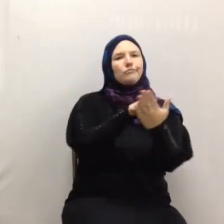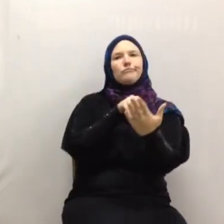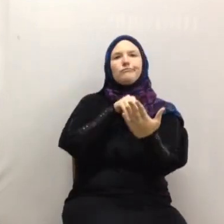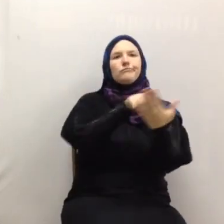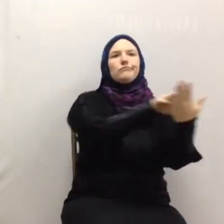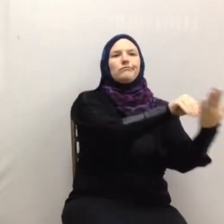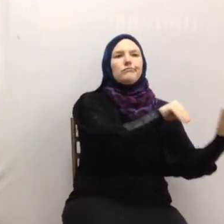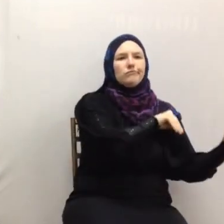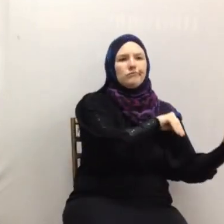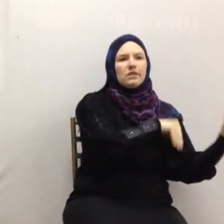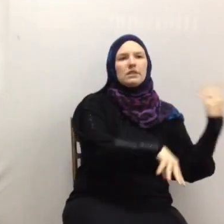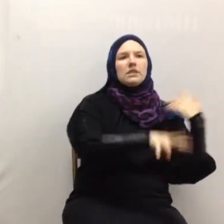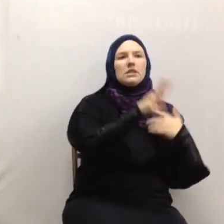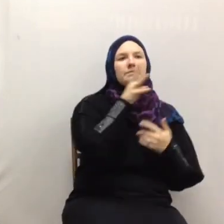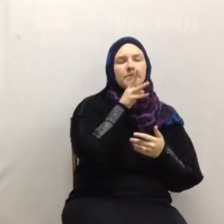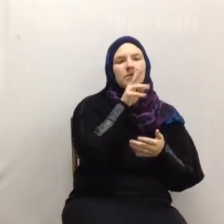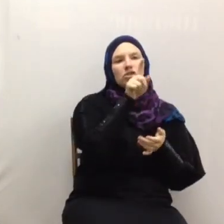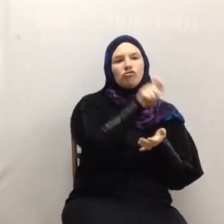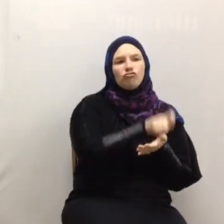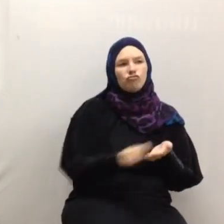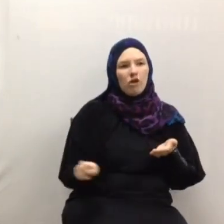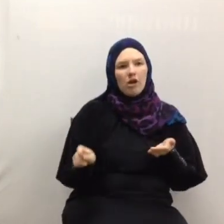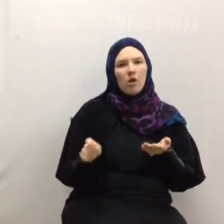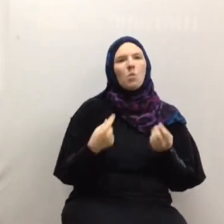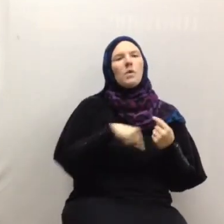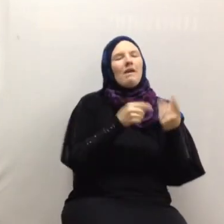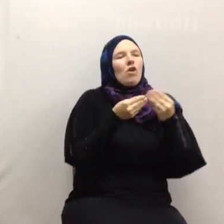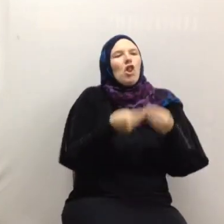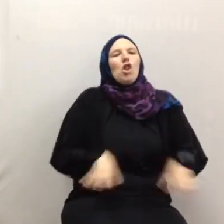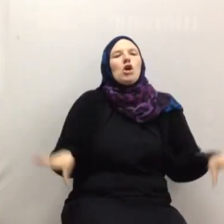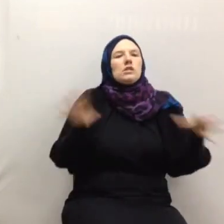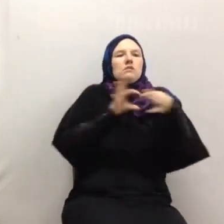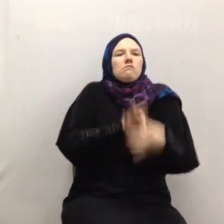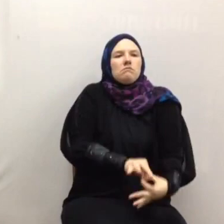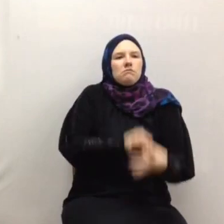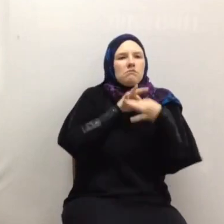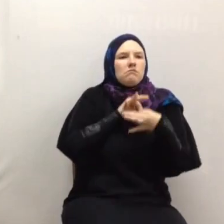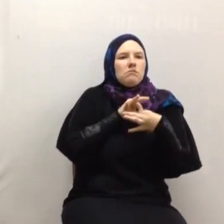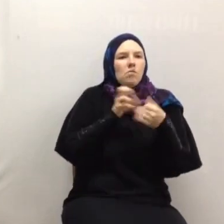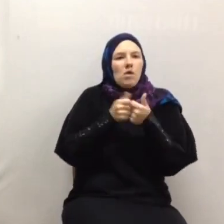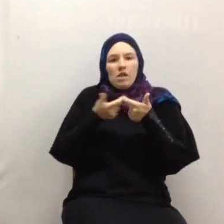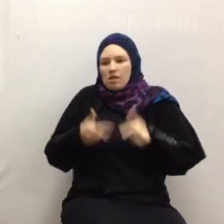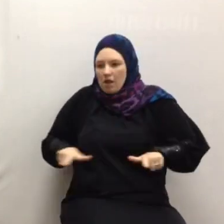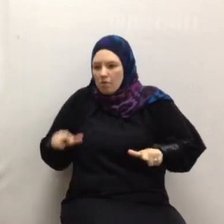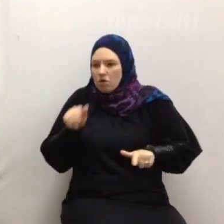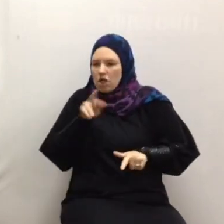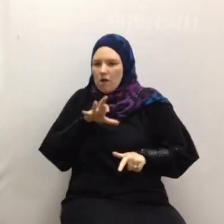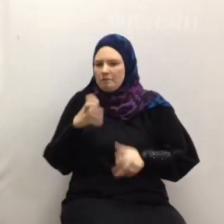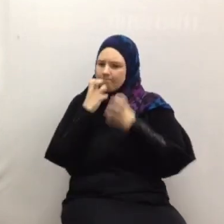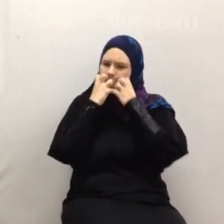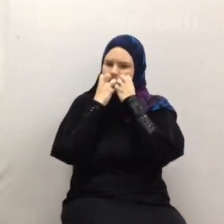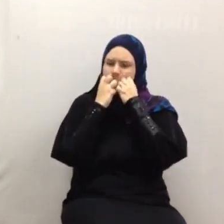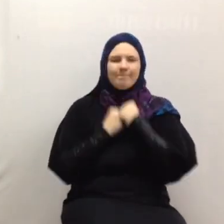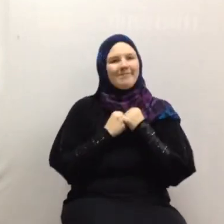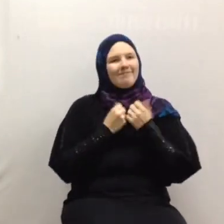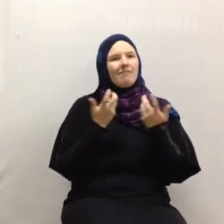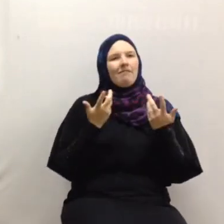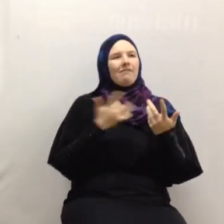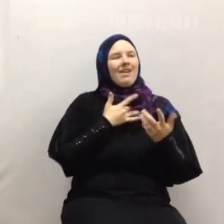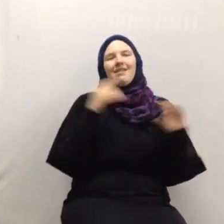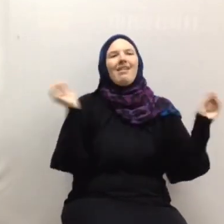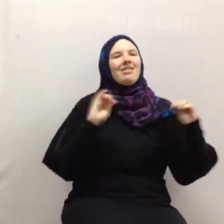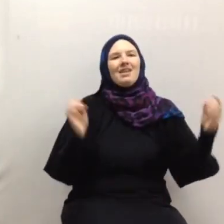everything, that we have lost the connection with the language of the Quran. So the Quran itself